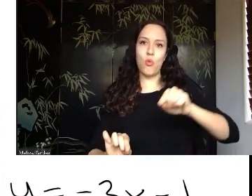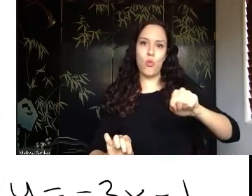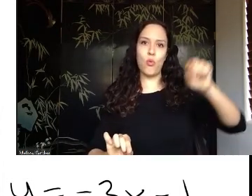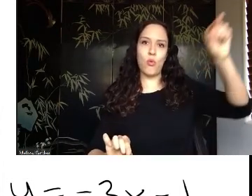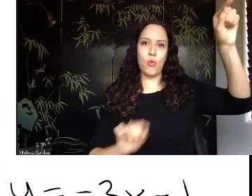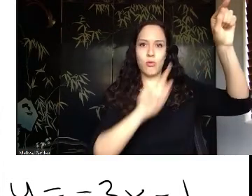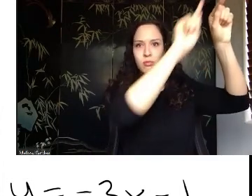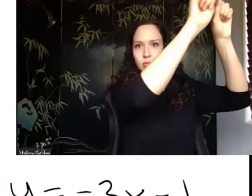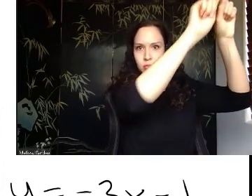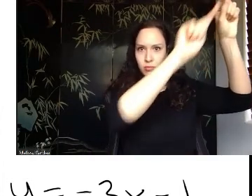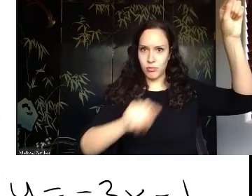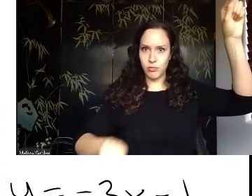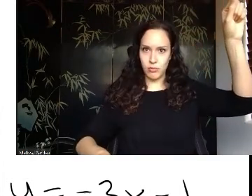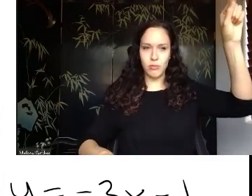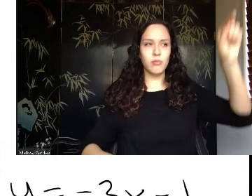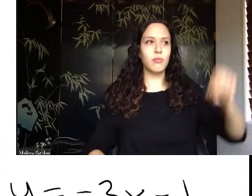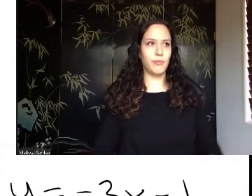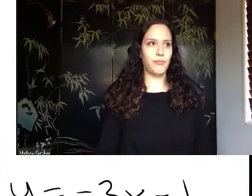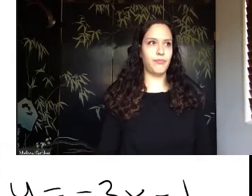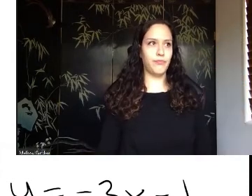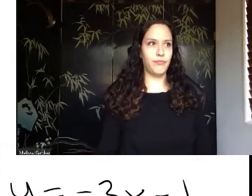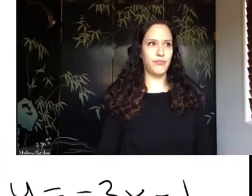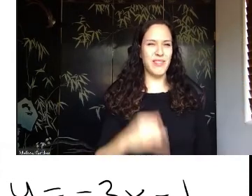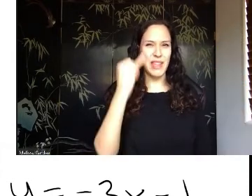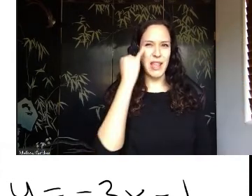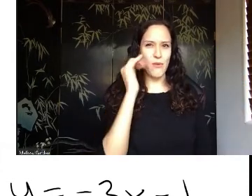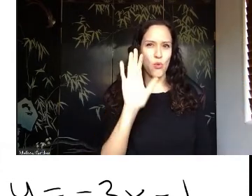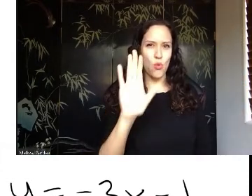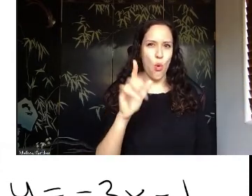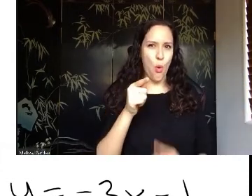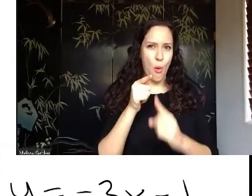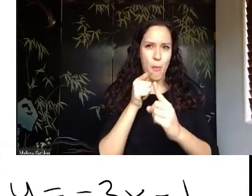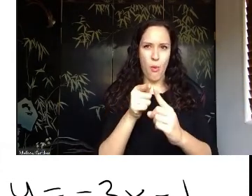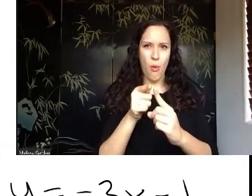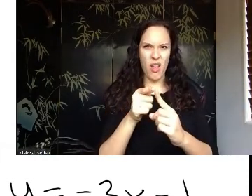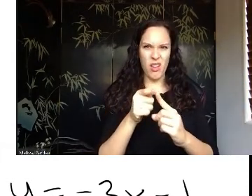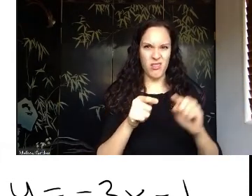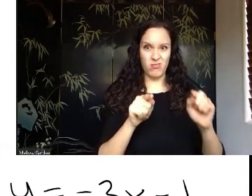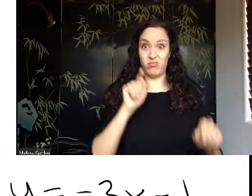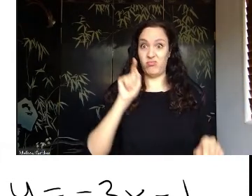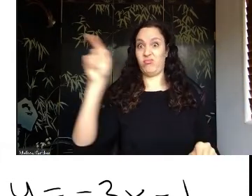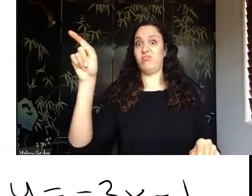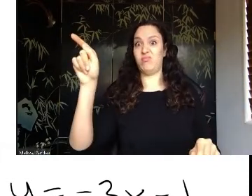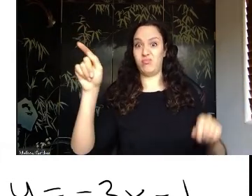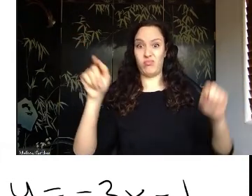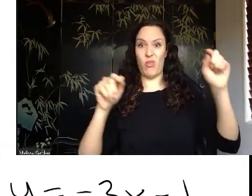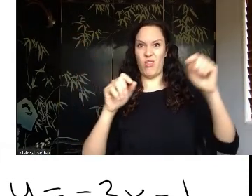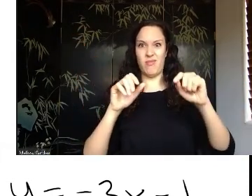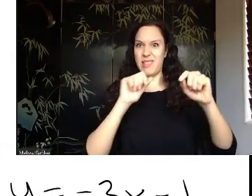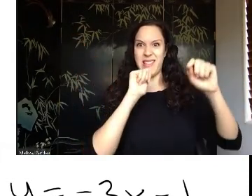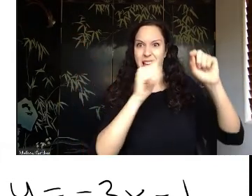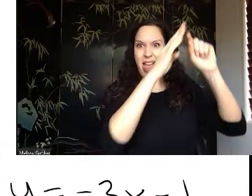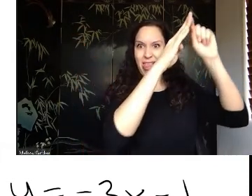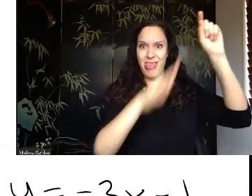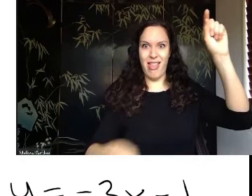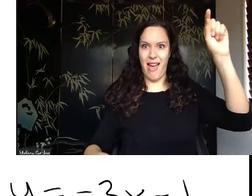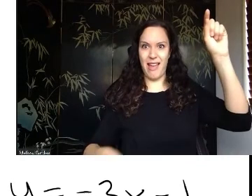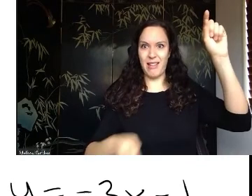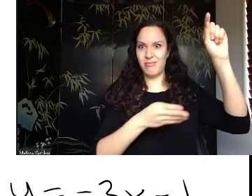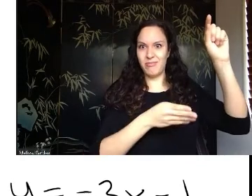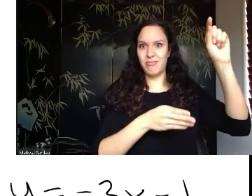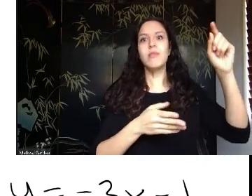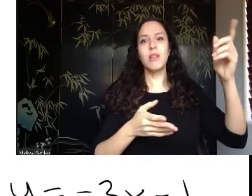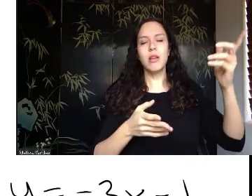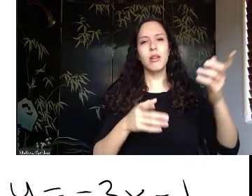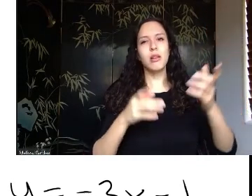straight line. Right? If you get a point and it does not make a straight line, check one of your answers. Check that work for that point to